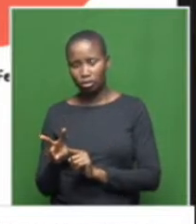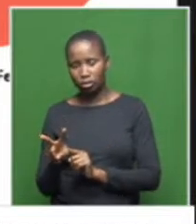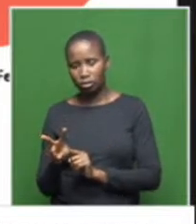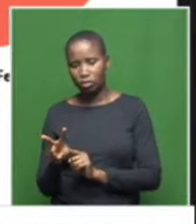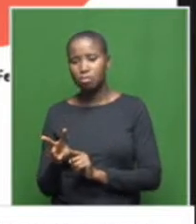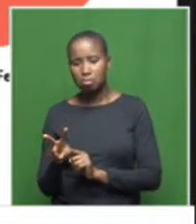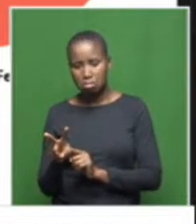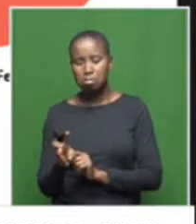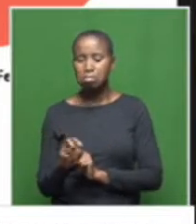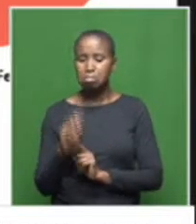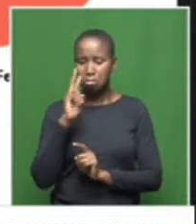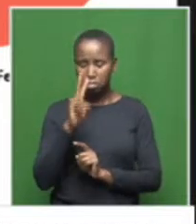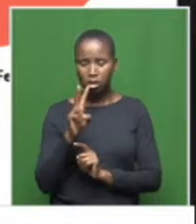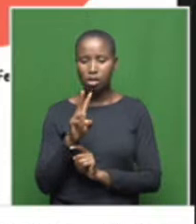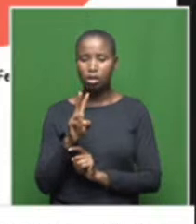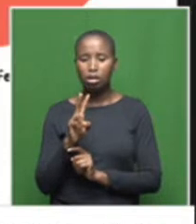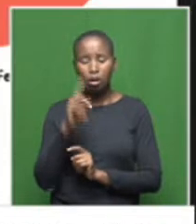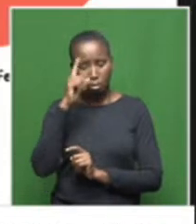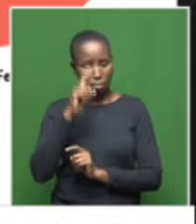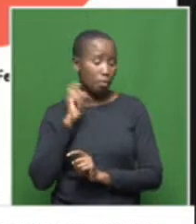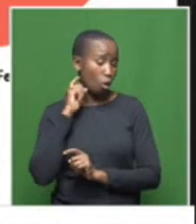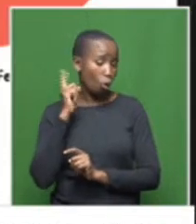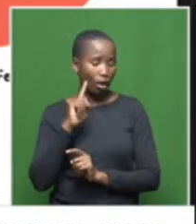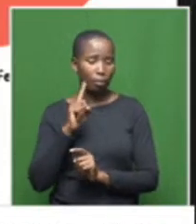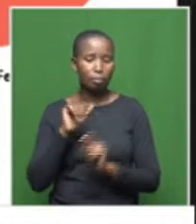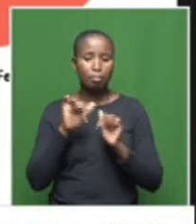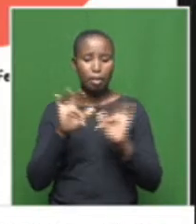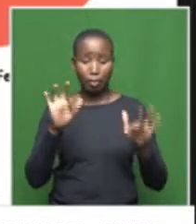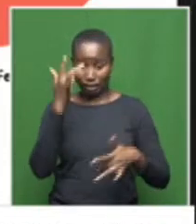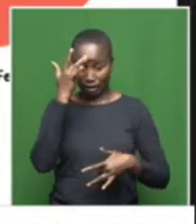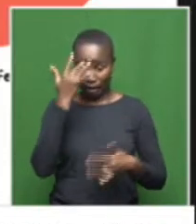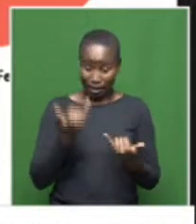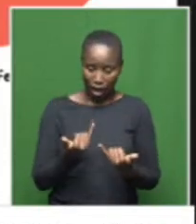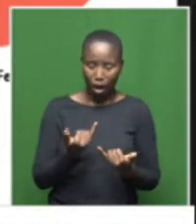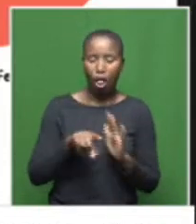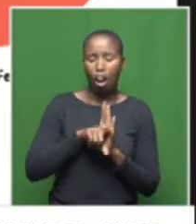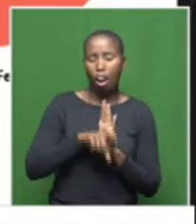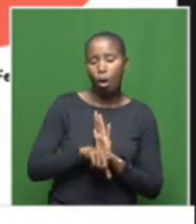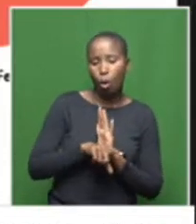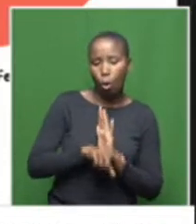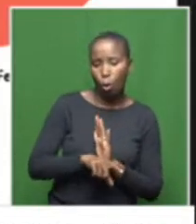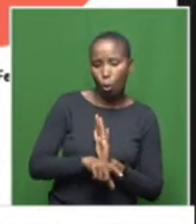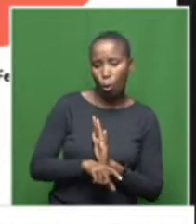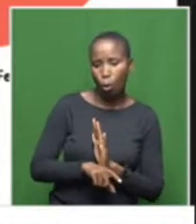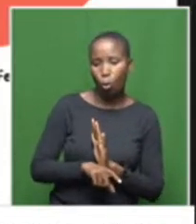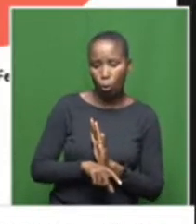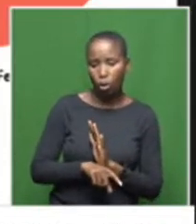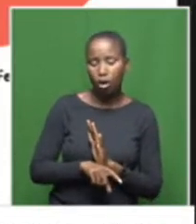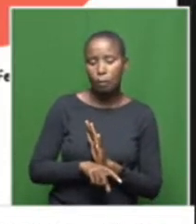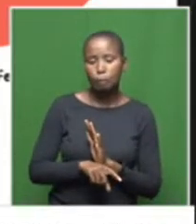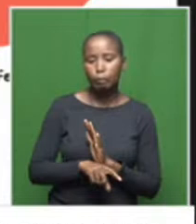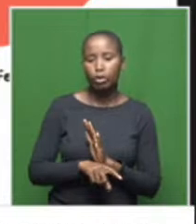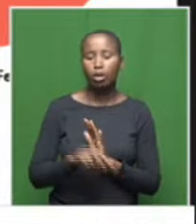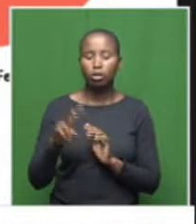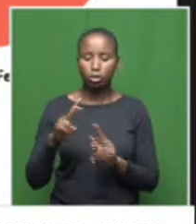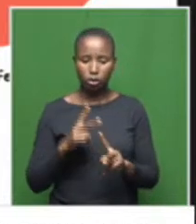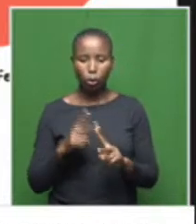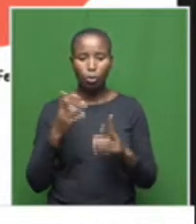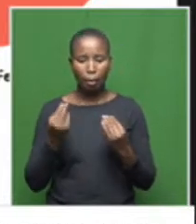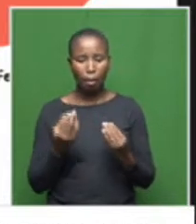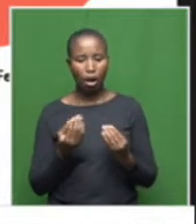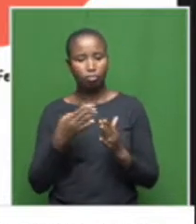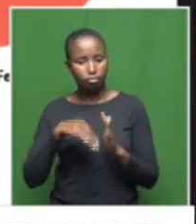sequences. Just to bear in mind as well, because the case numbers are very low at the moment, the number of sequences are also very low,